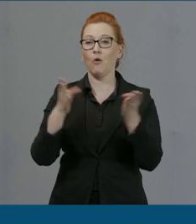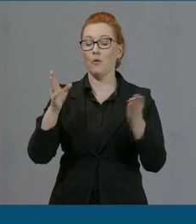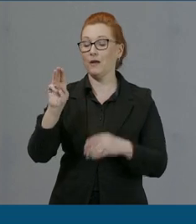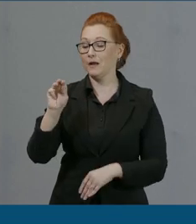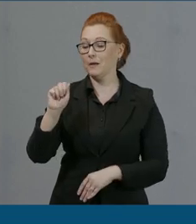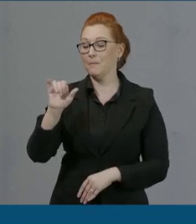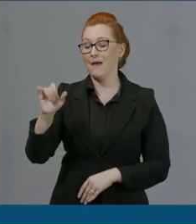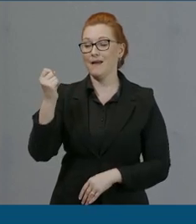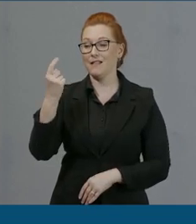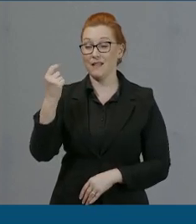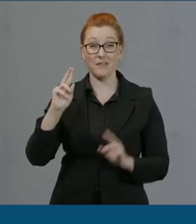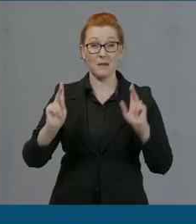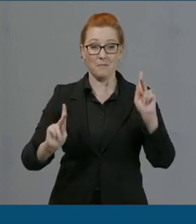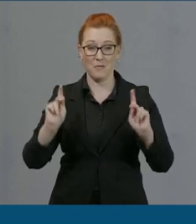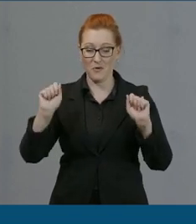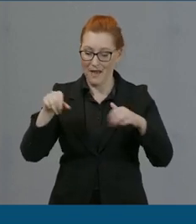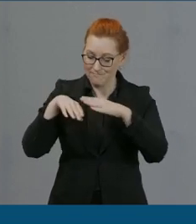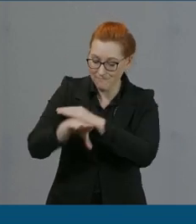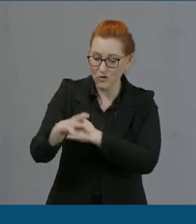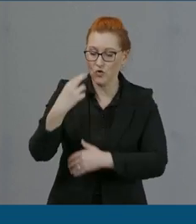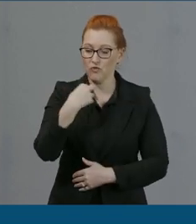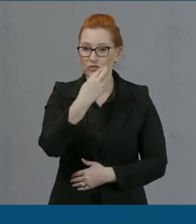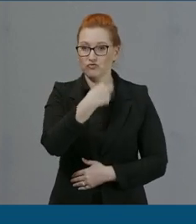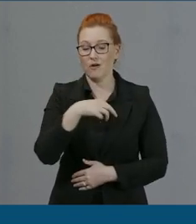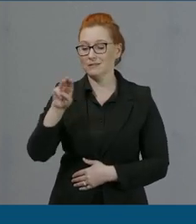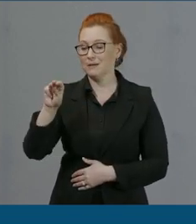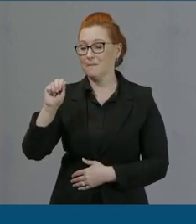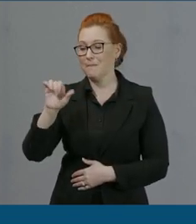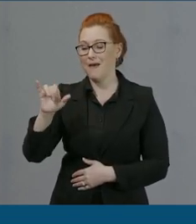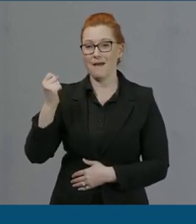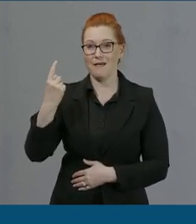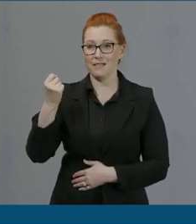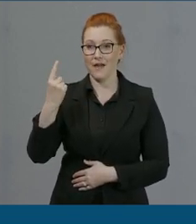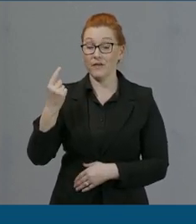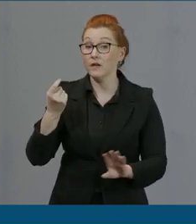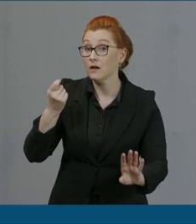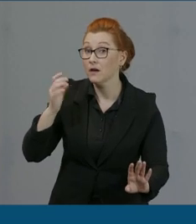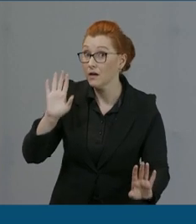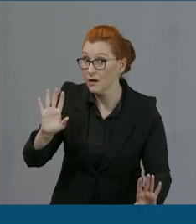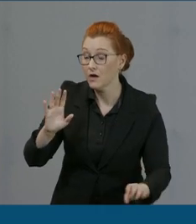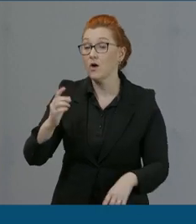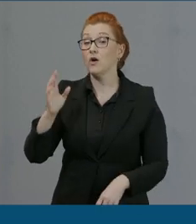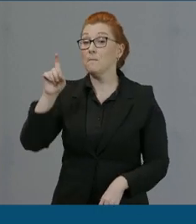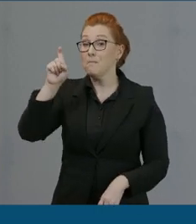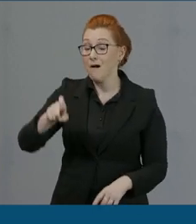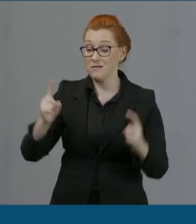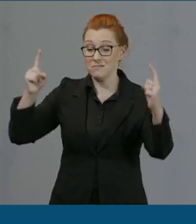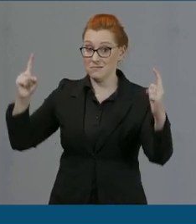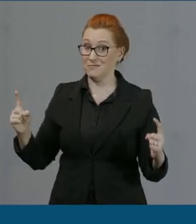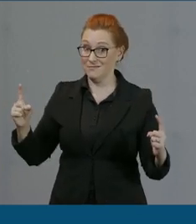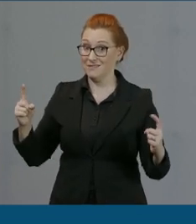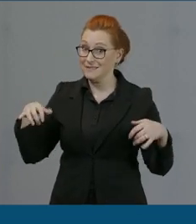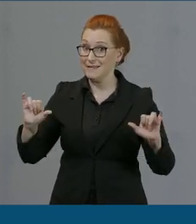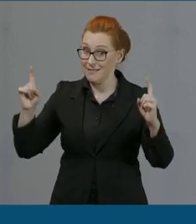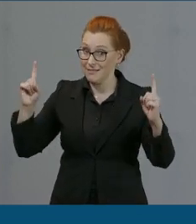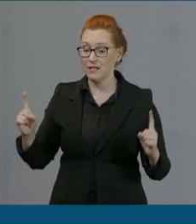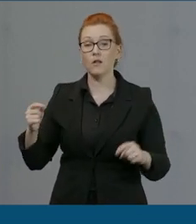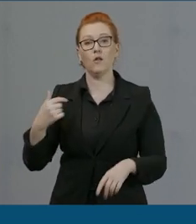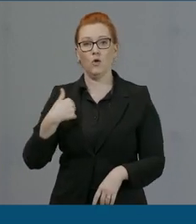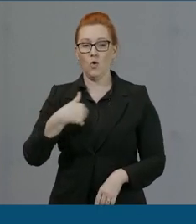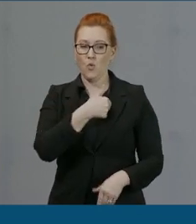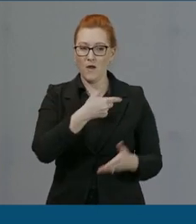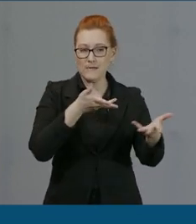can reopen. There will be physical distancing inside these establishments. We're working closely